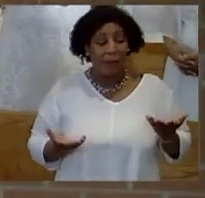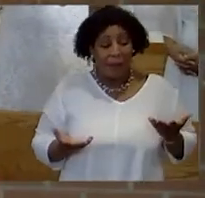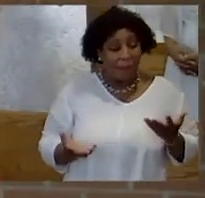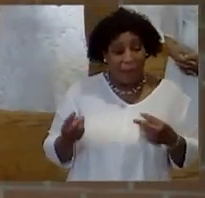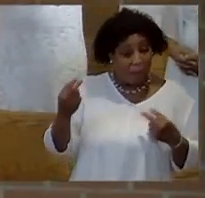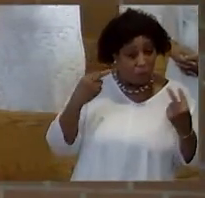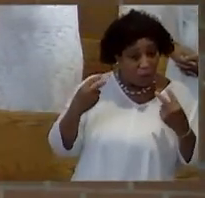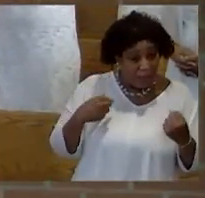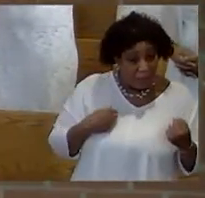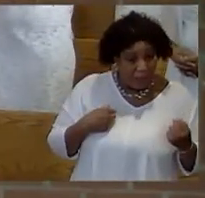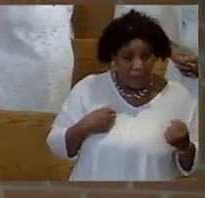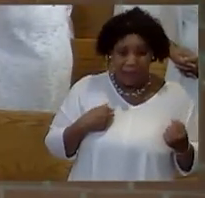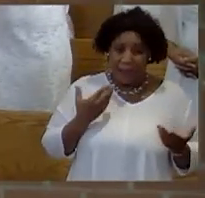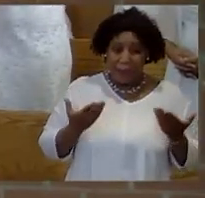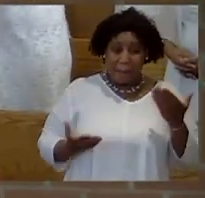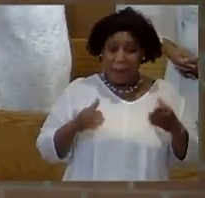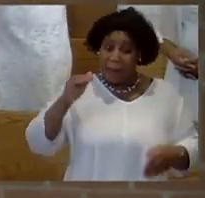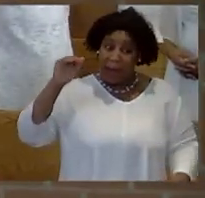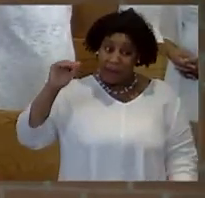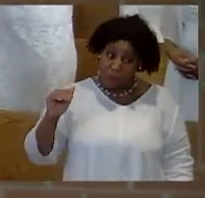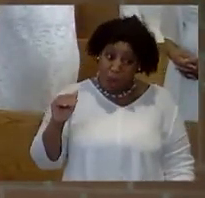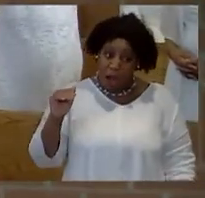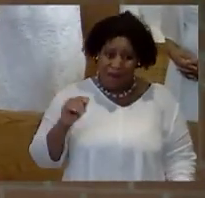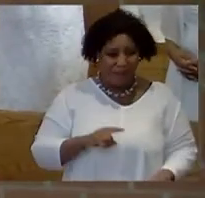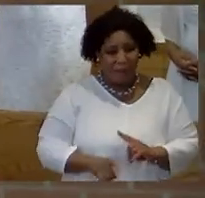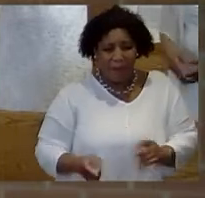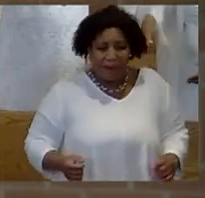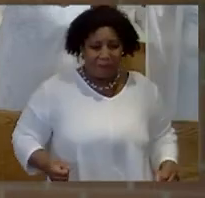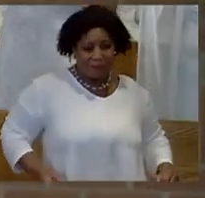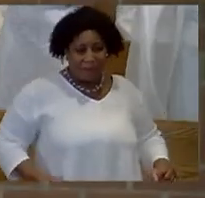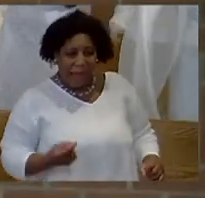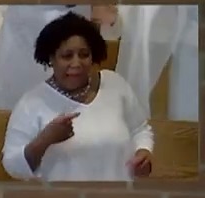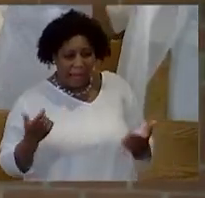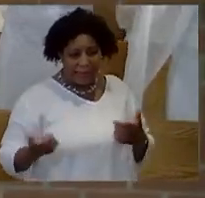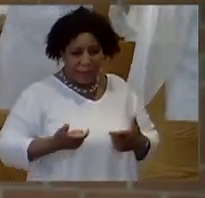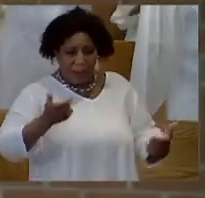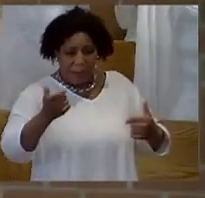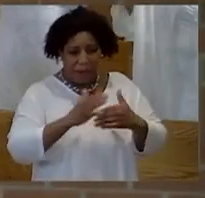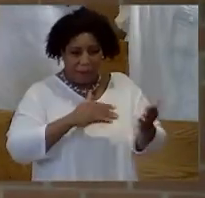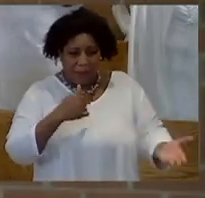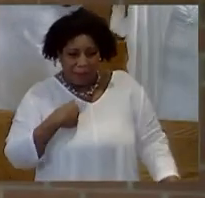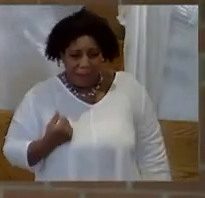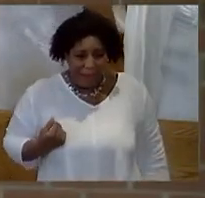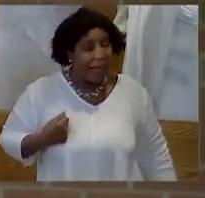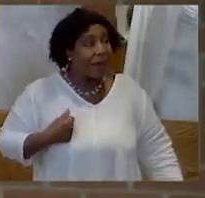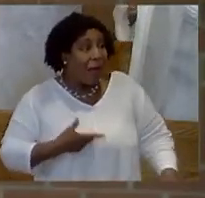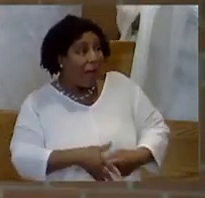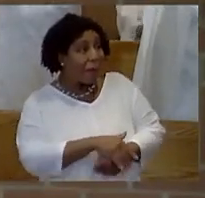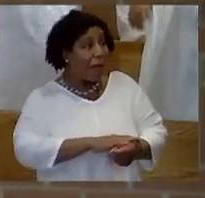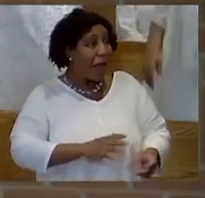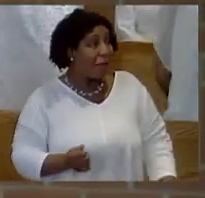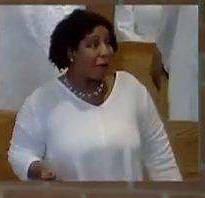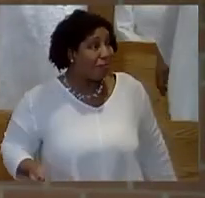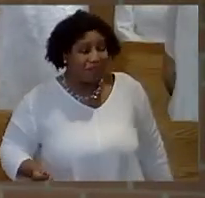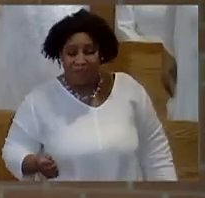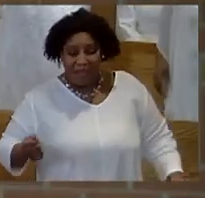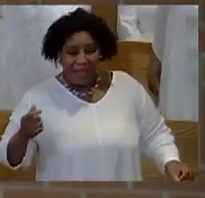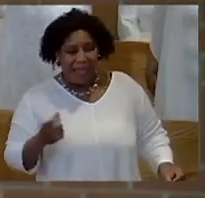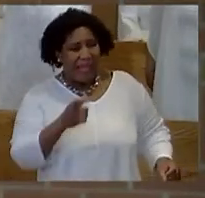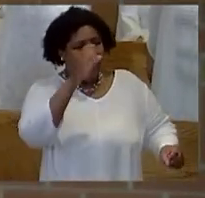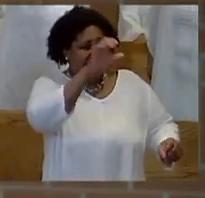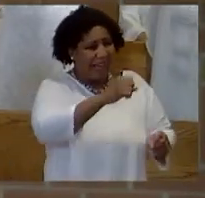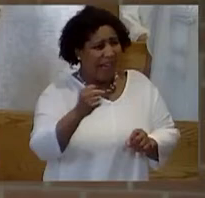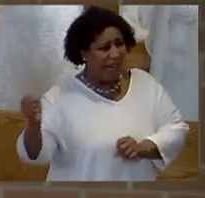at me. I may be small, but I got somebody bigger than me, and I'm covered because he hung there